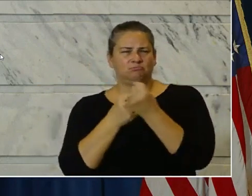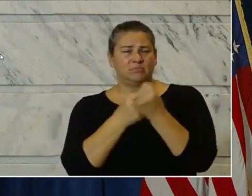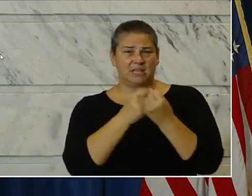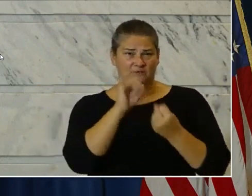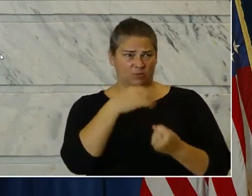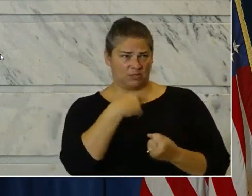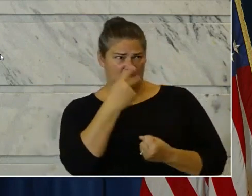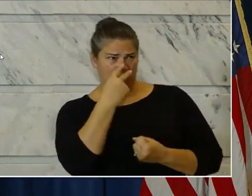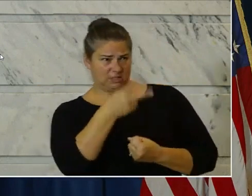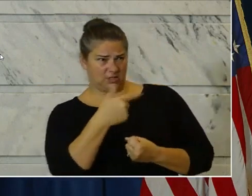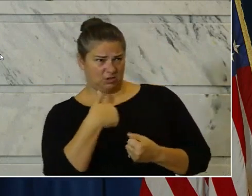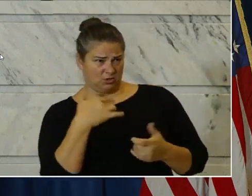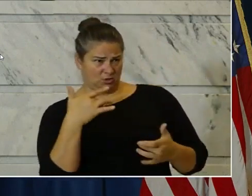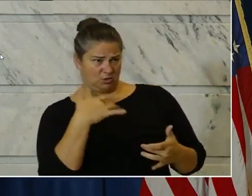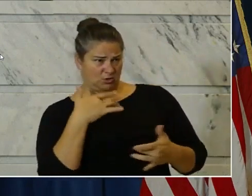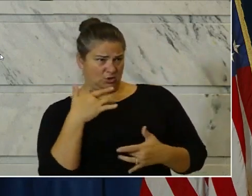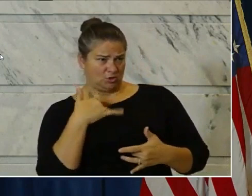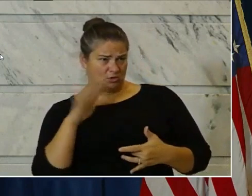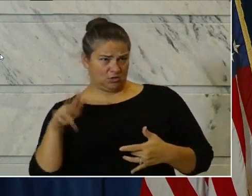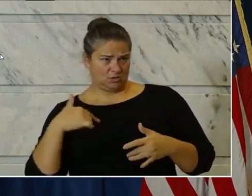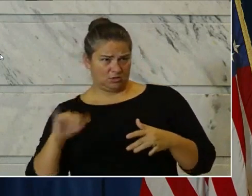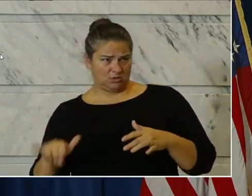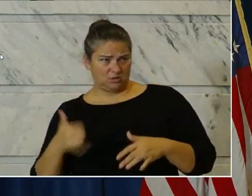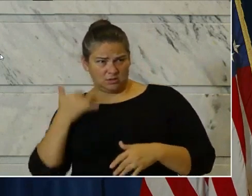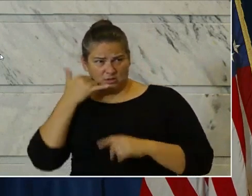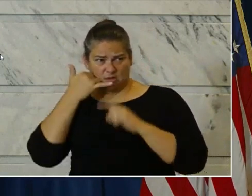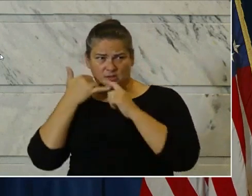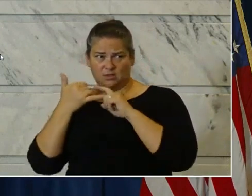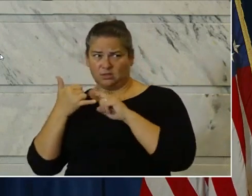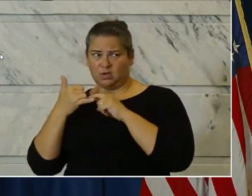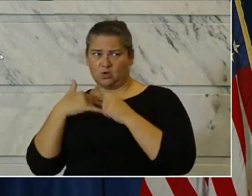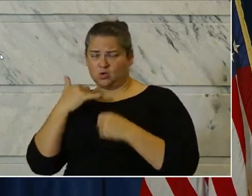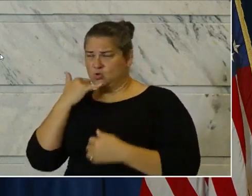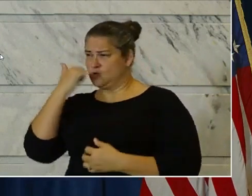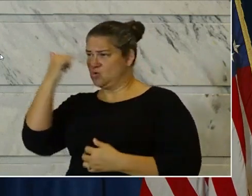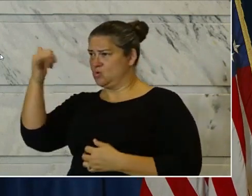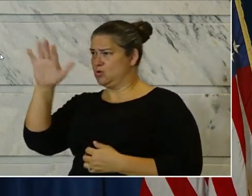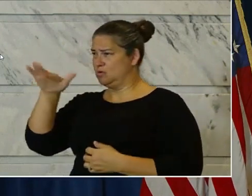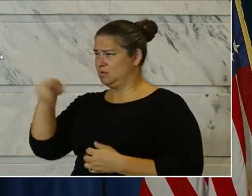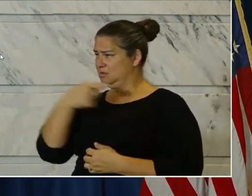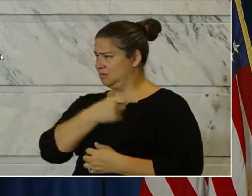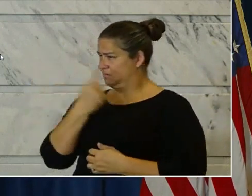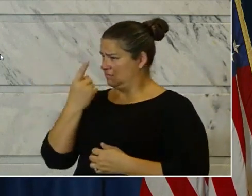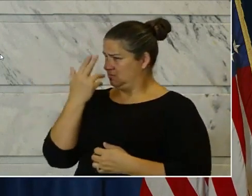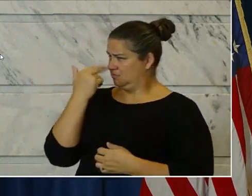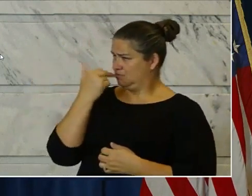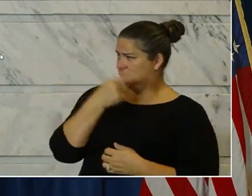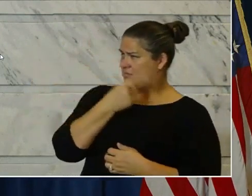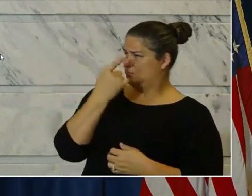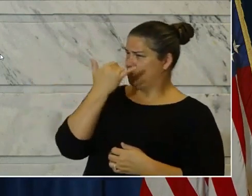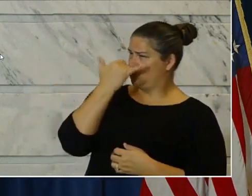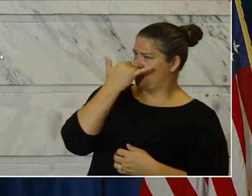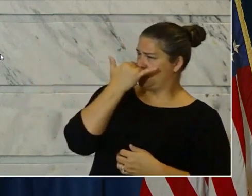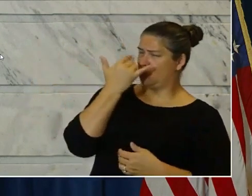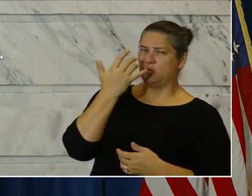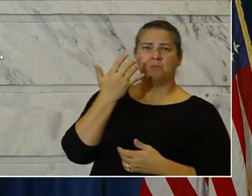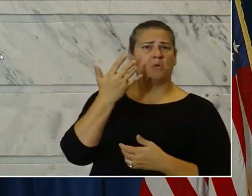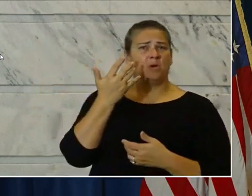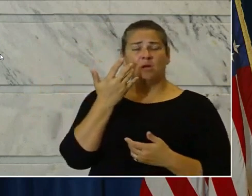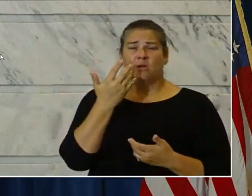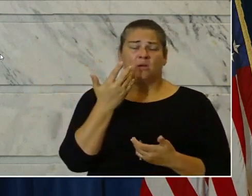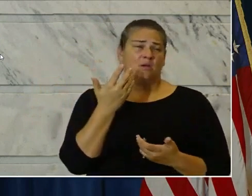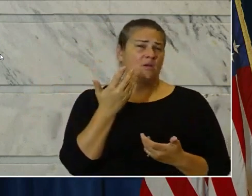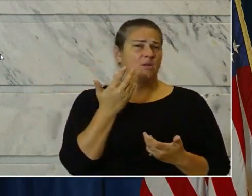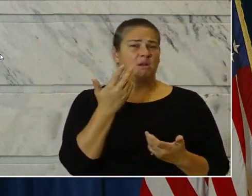up the phone and make a call, knowing right now that might be the only chance to stop something wrong that's happening. In future